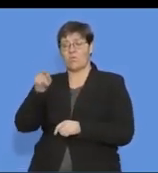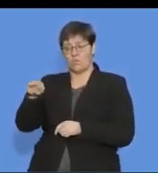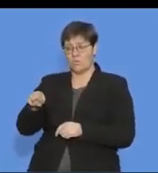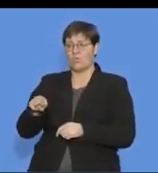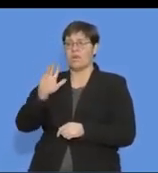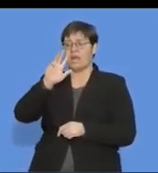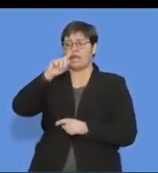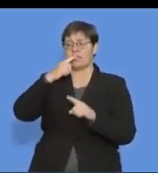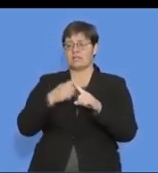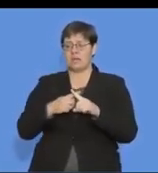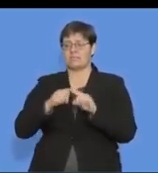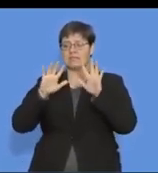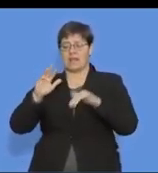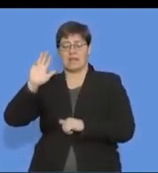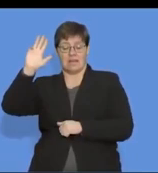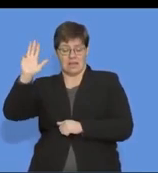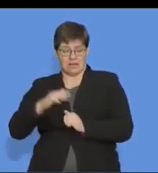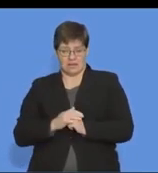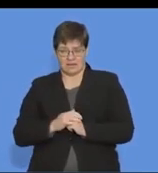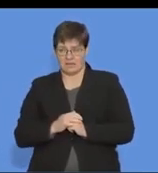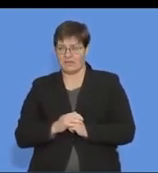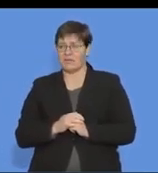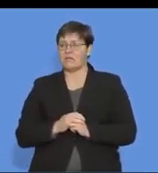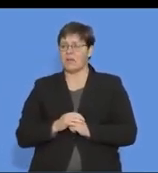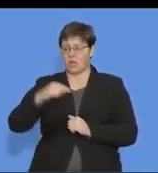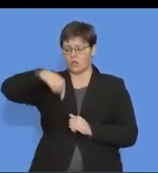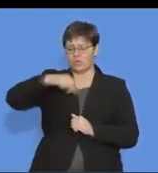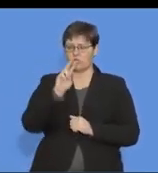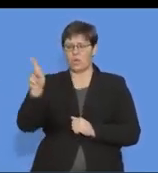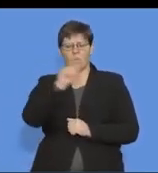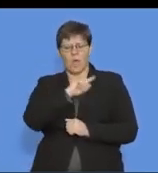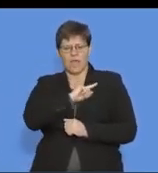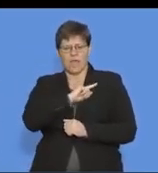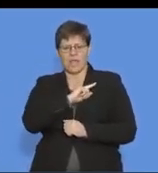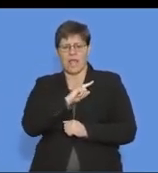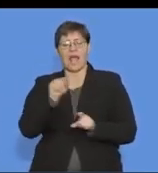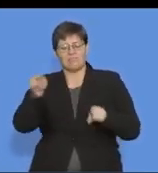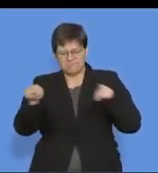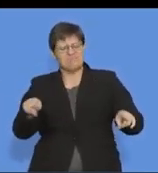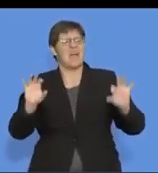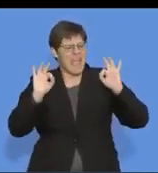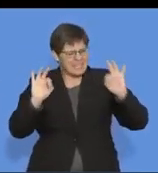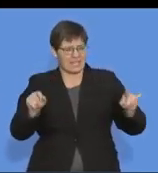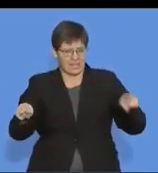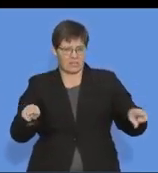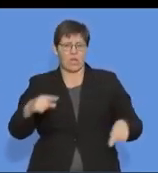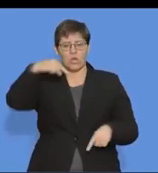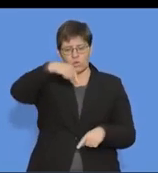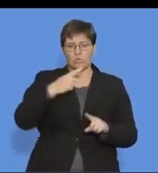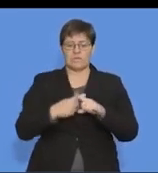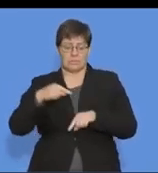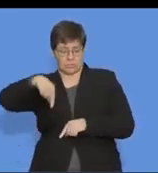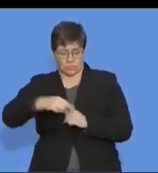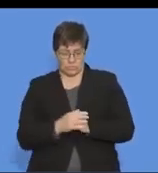of the constant 9 times 10 exponent 9, then Q squared. Why are we saying Q squared? These are identical, so it's Q by